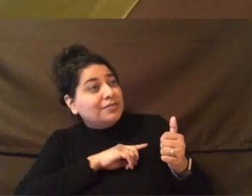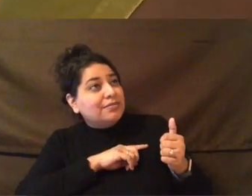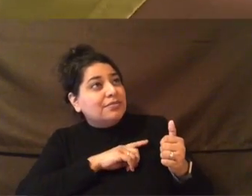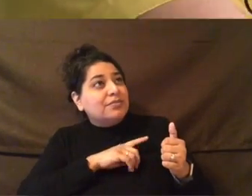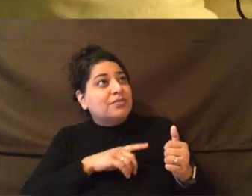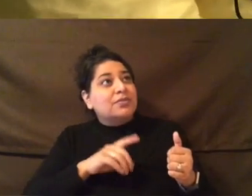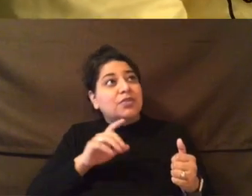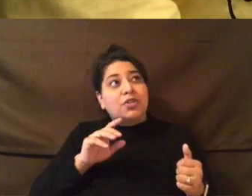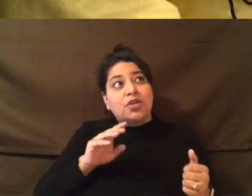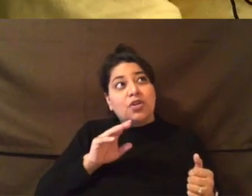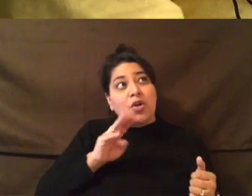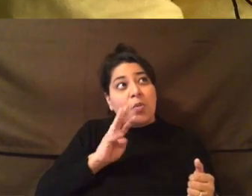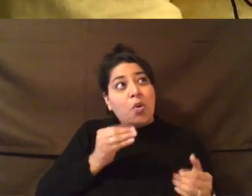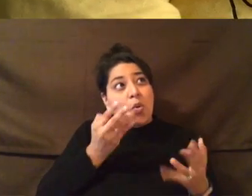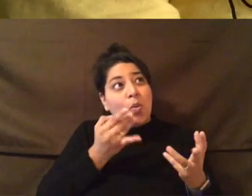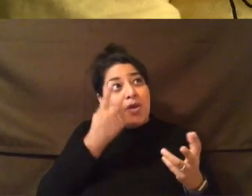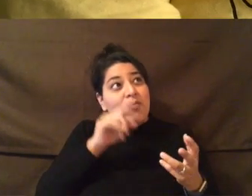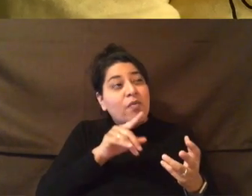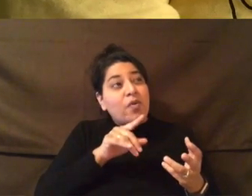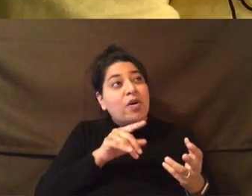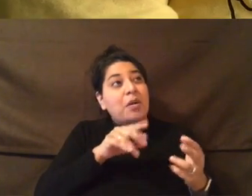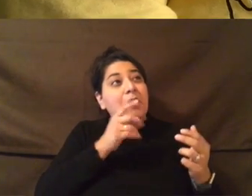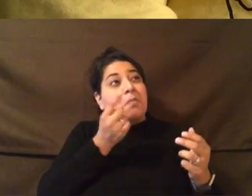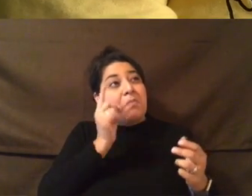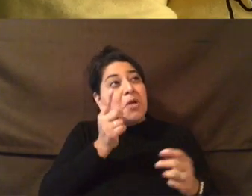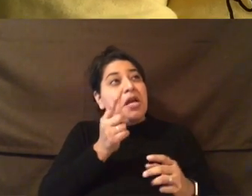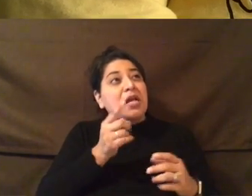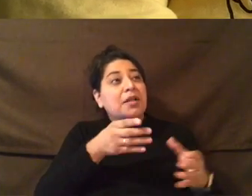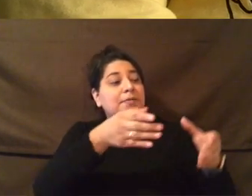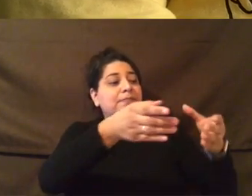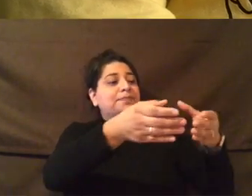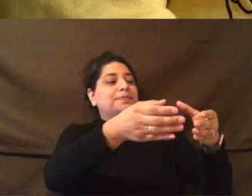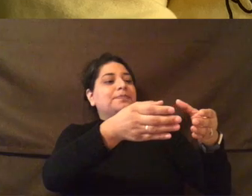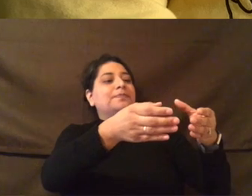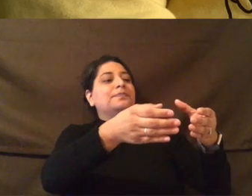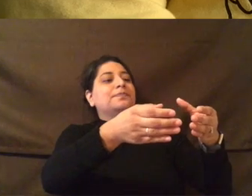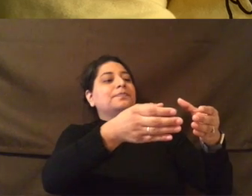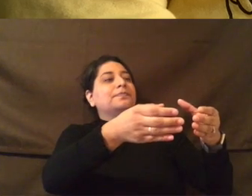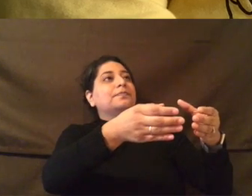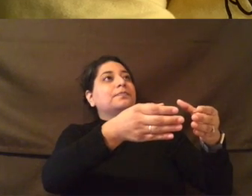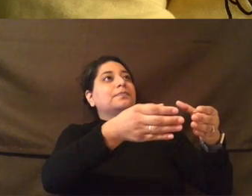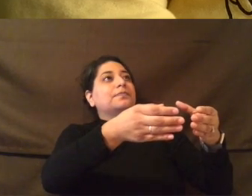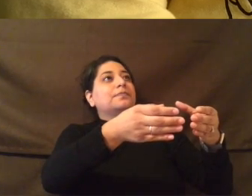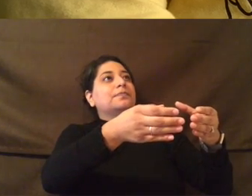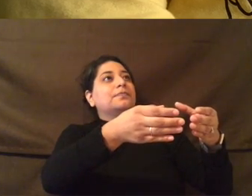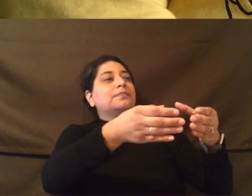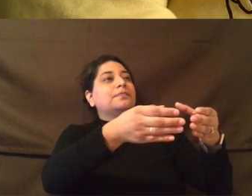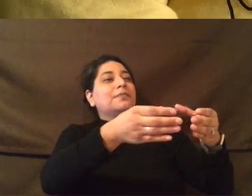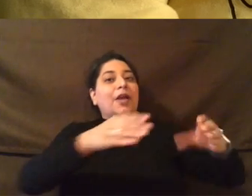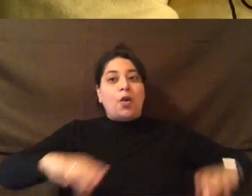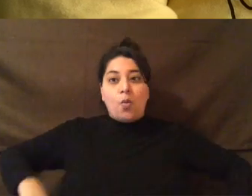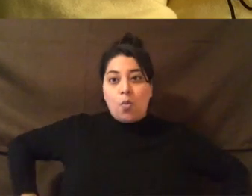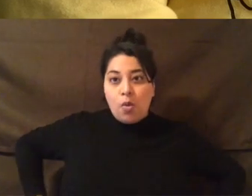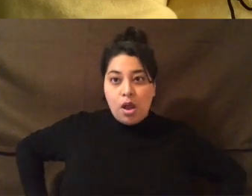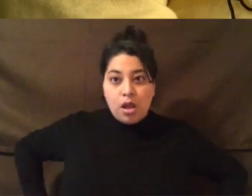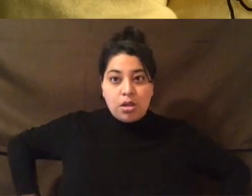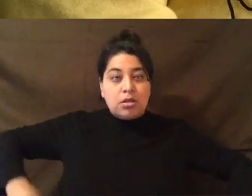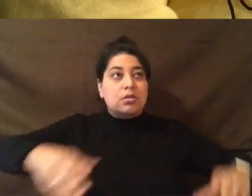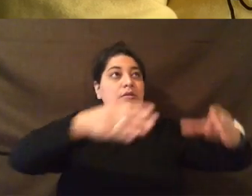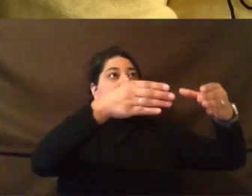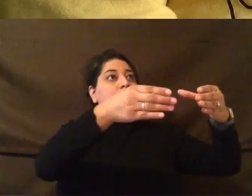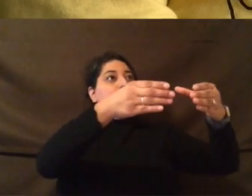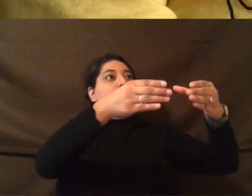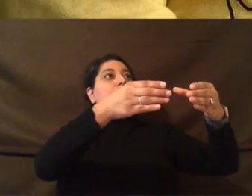us?" Bull waited for a moment, staring at Edward, and then with his hand still firmly around Edward's waist, the man